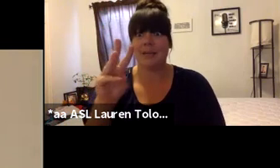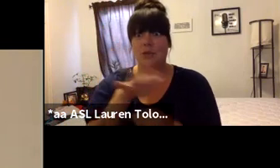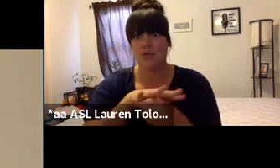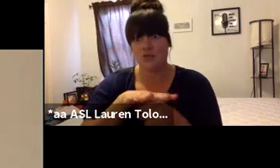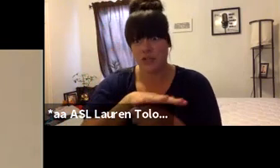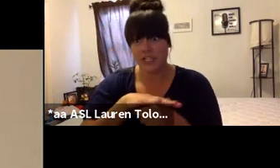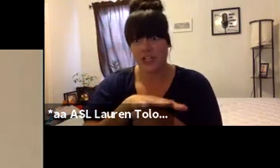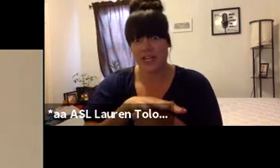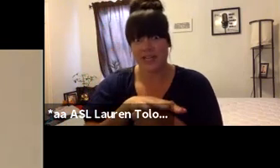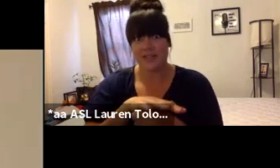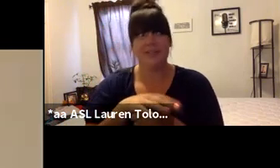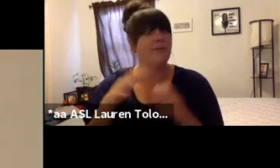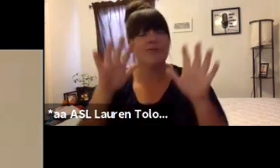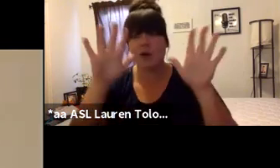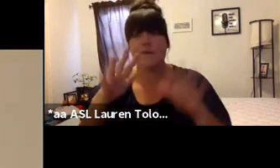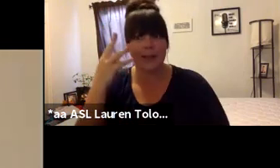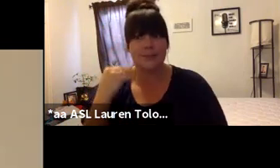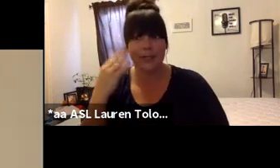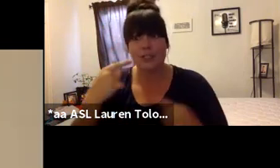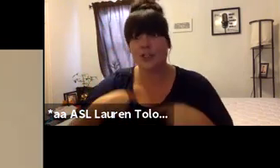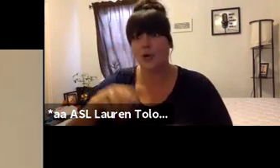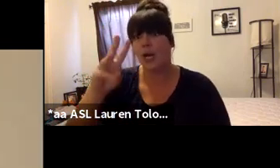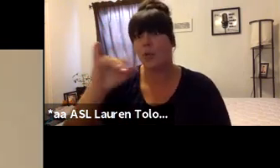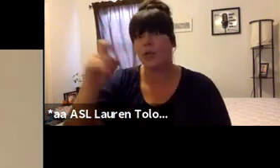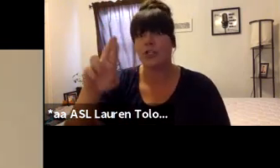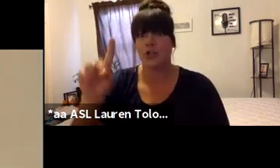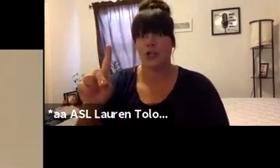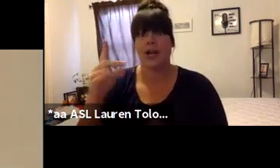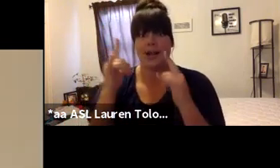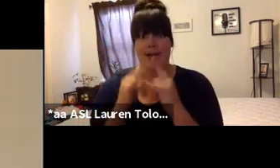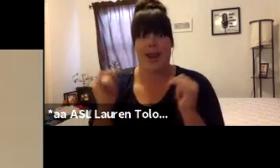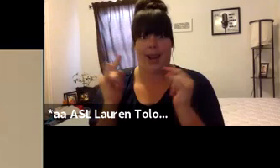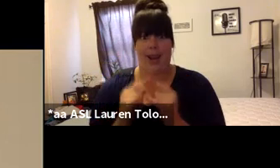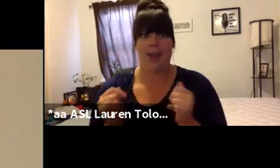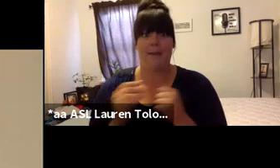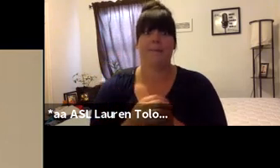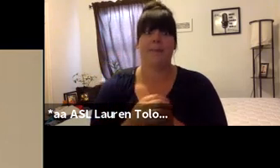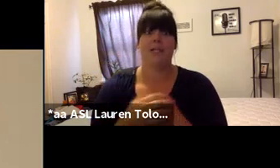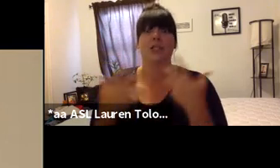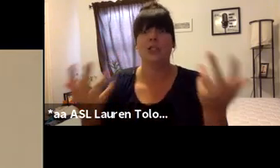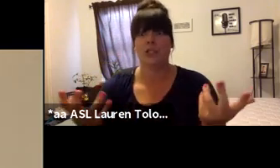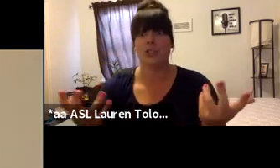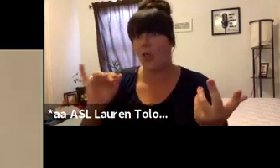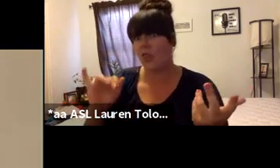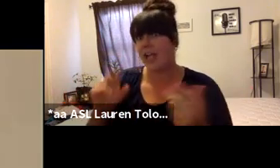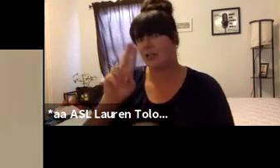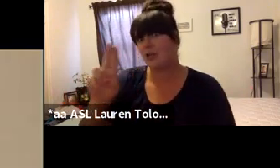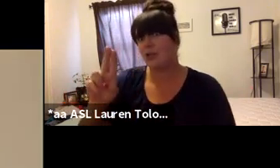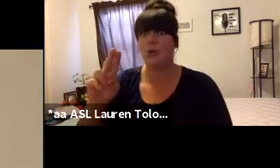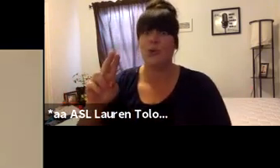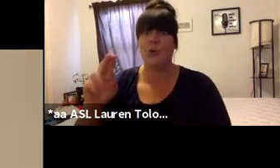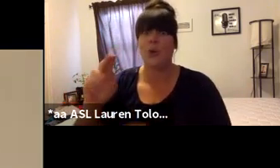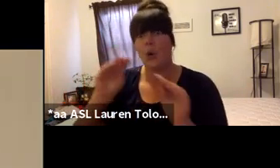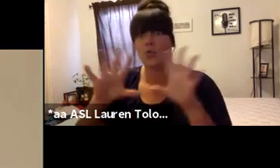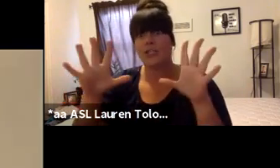camp. As head of the Truffin House, which in the Universalist wizarding world stands for